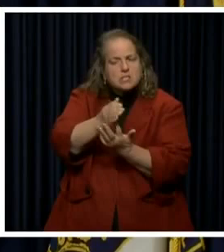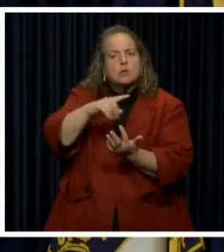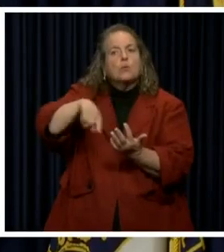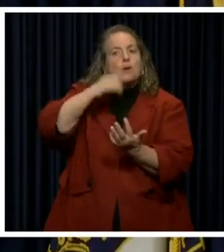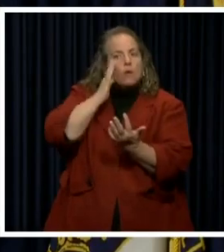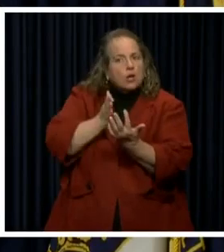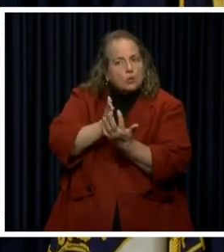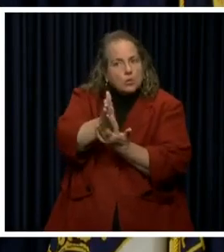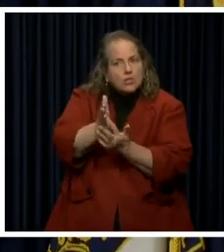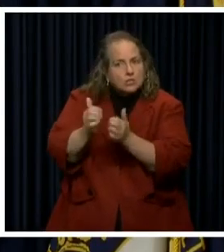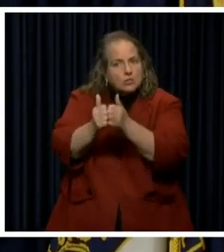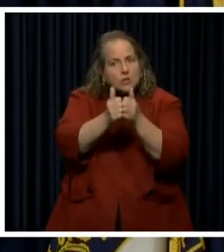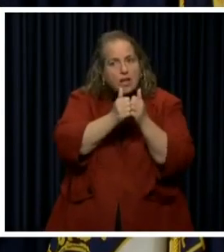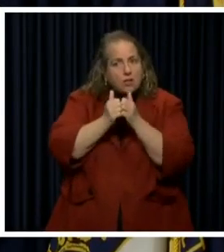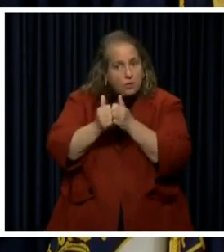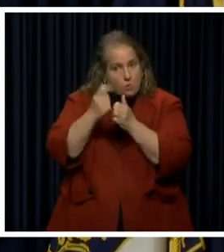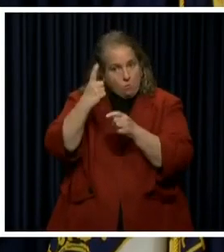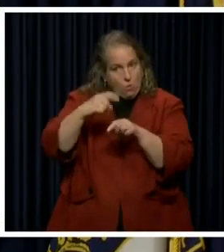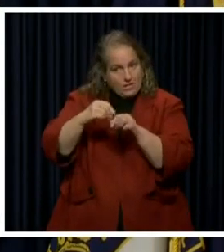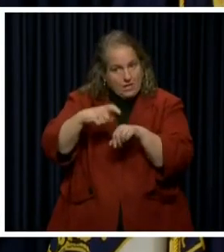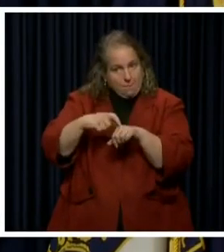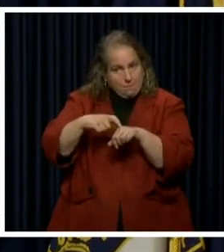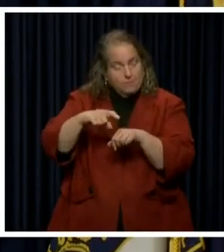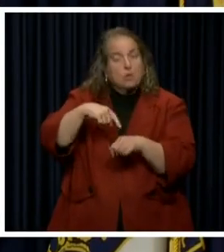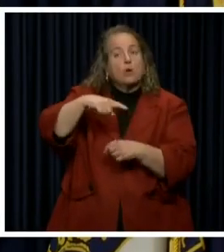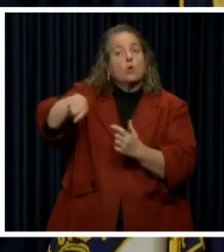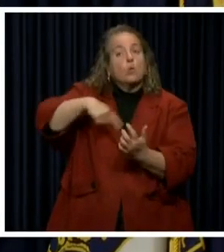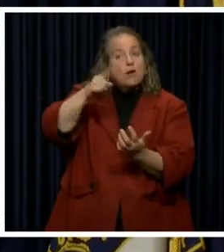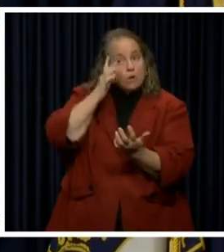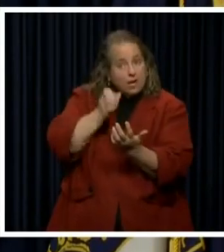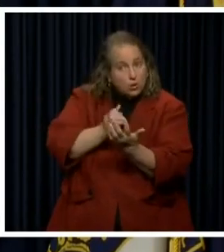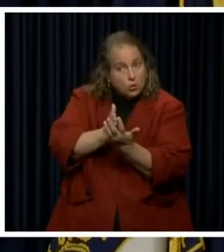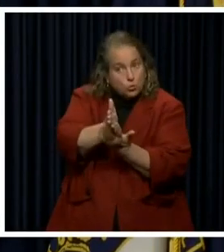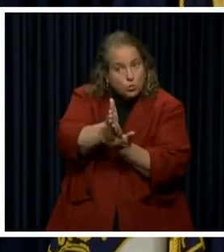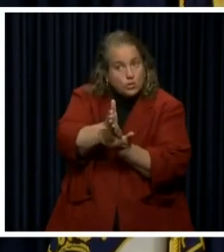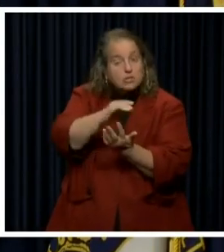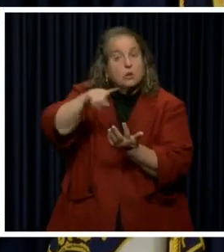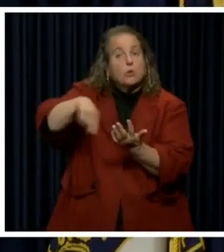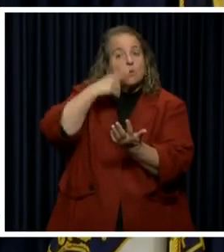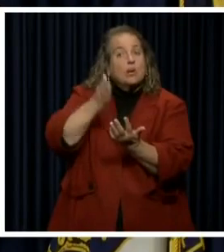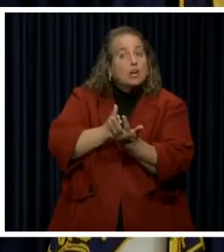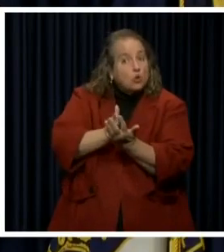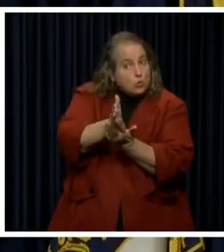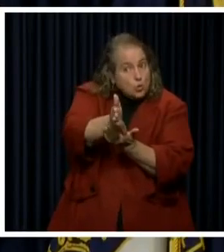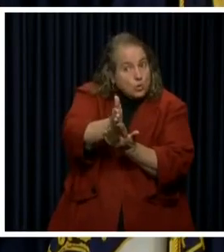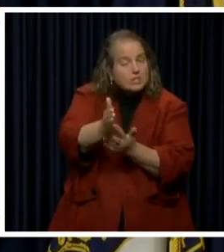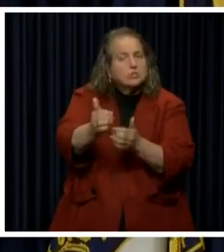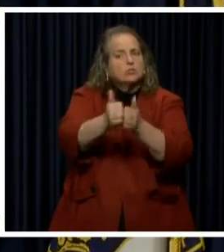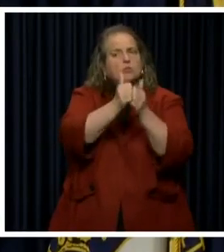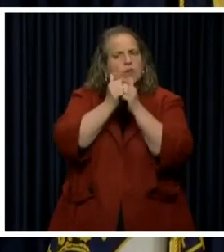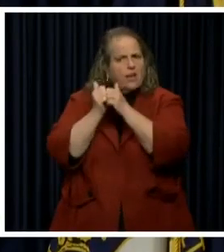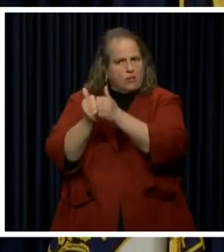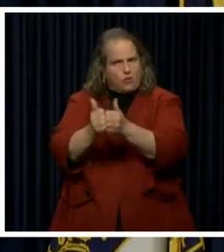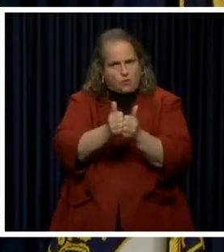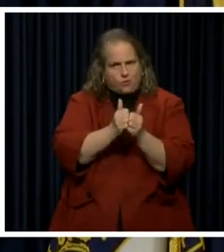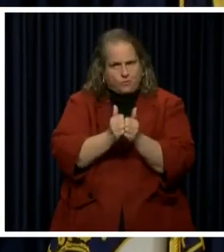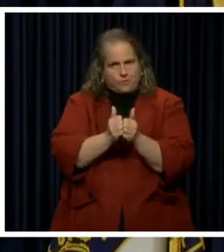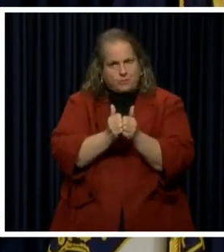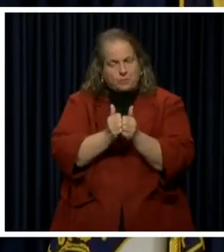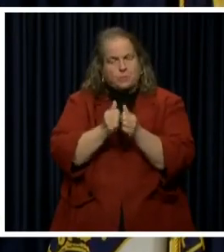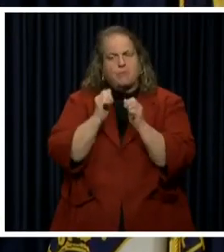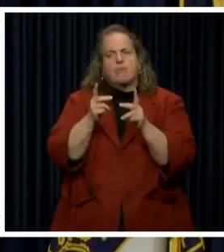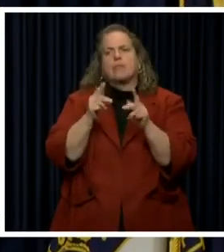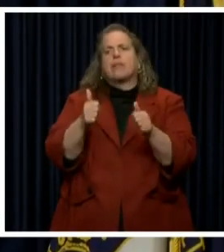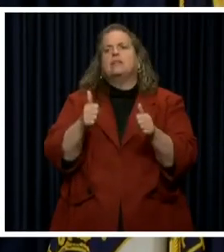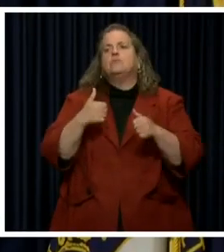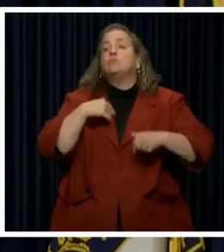together. One more time. We're going to get through this. We're going to get through this together. I'm going to